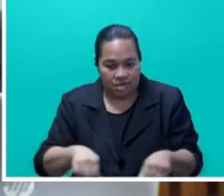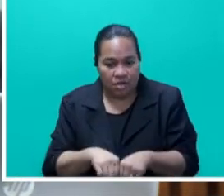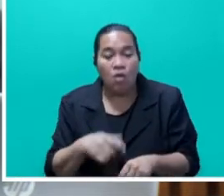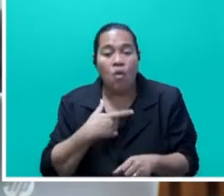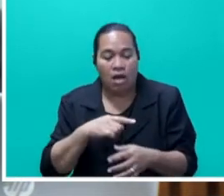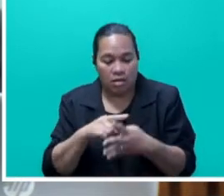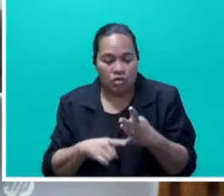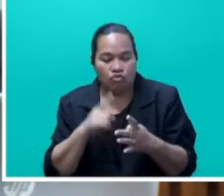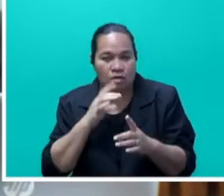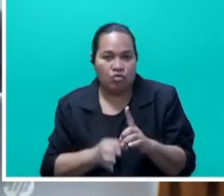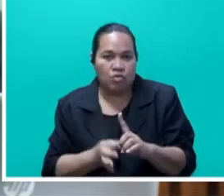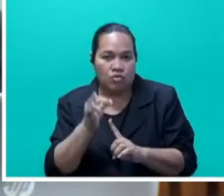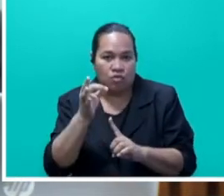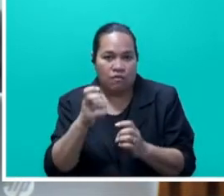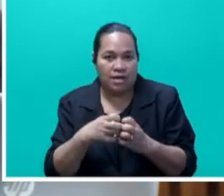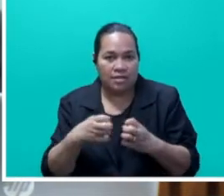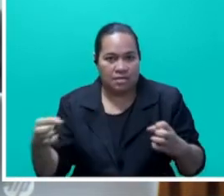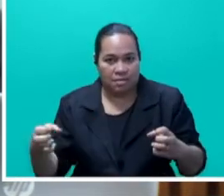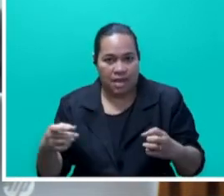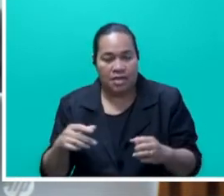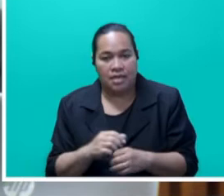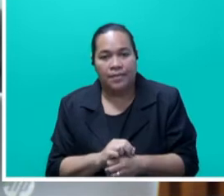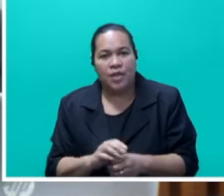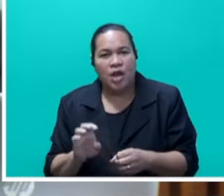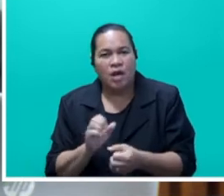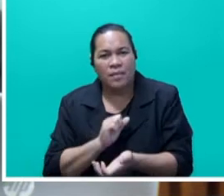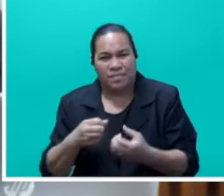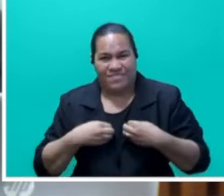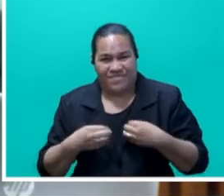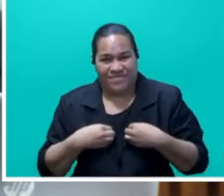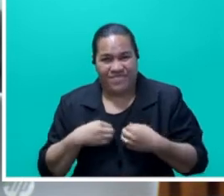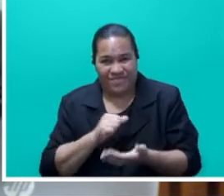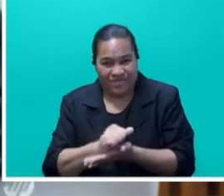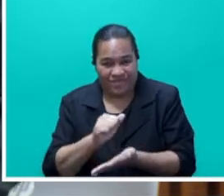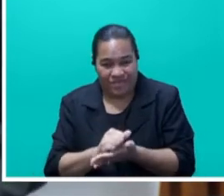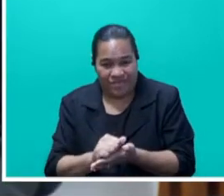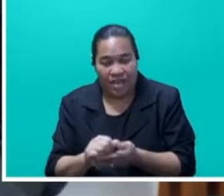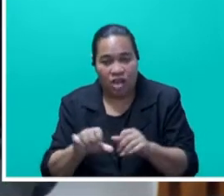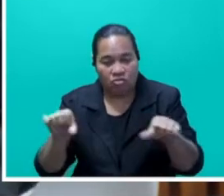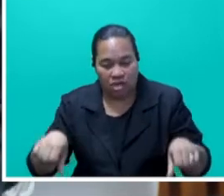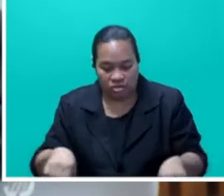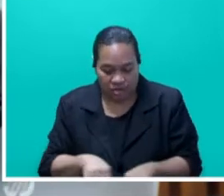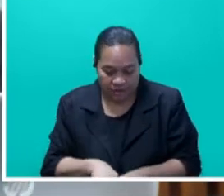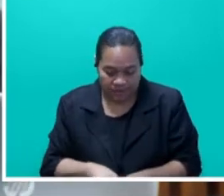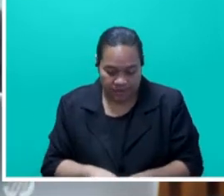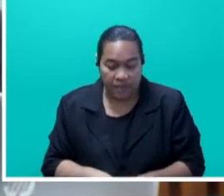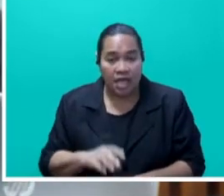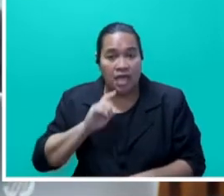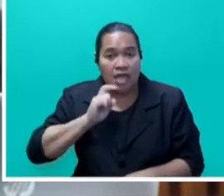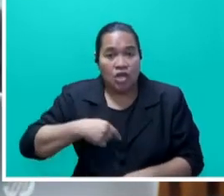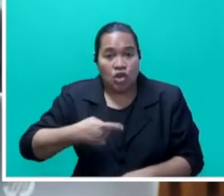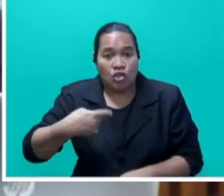and expanding commercial agriculture. Mr. Speaker, the agriculture sector continues to